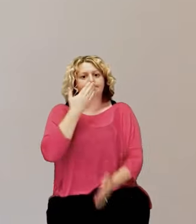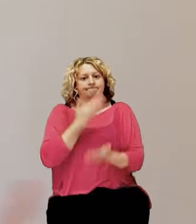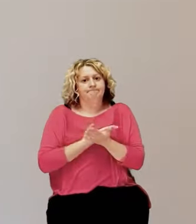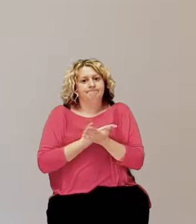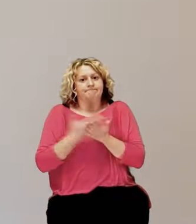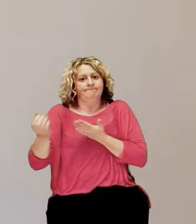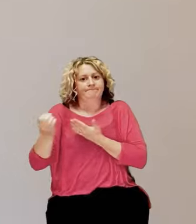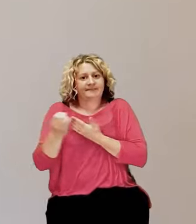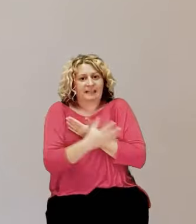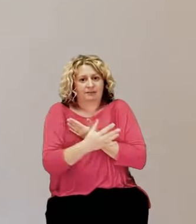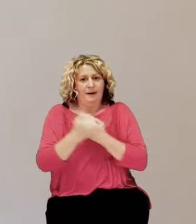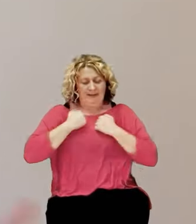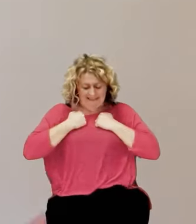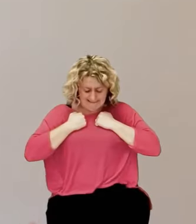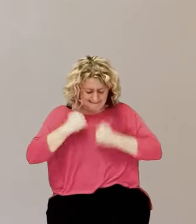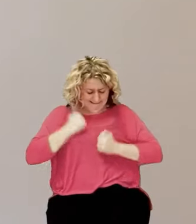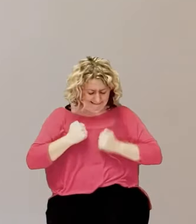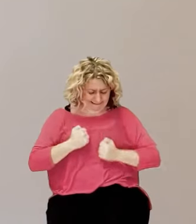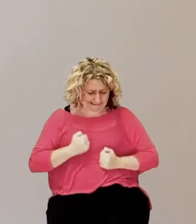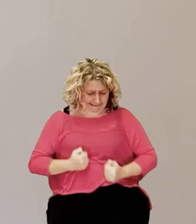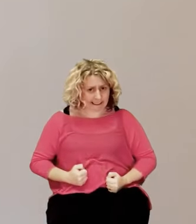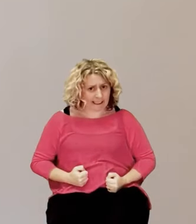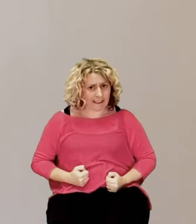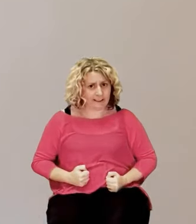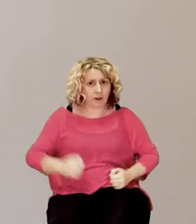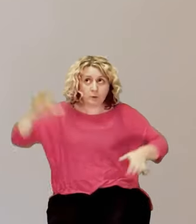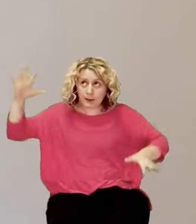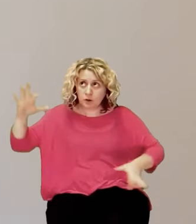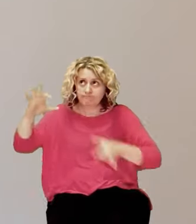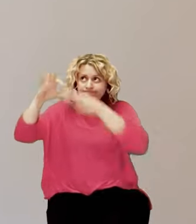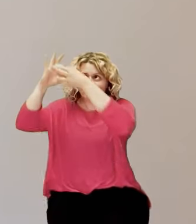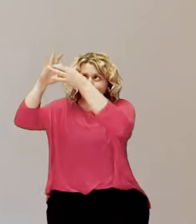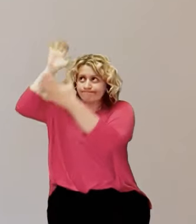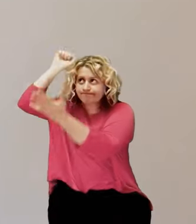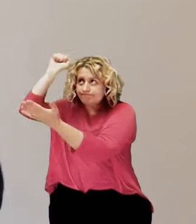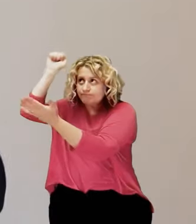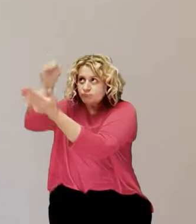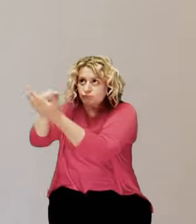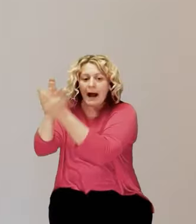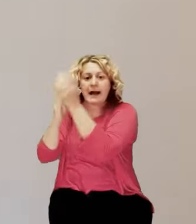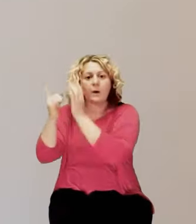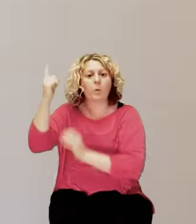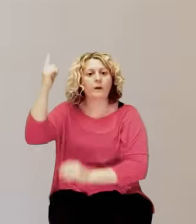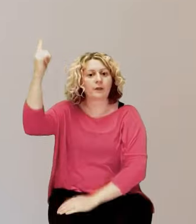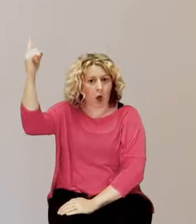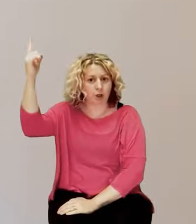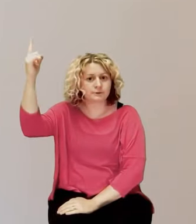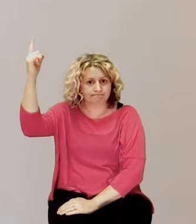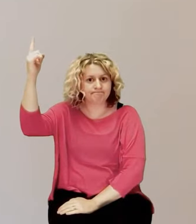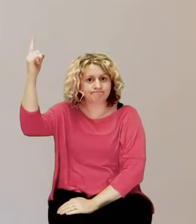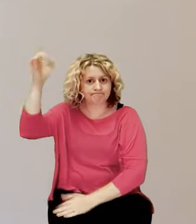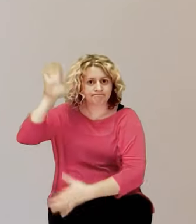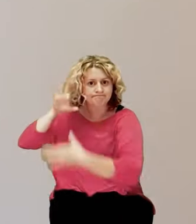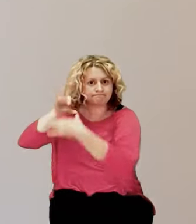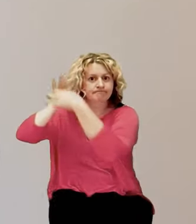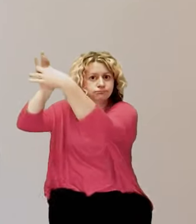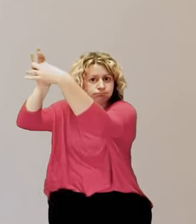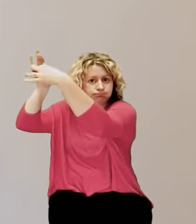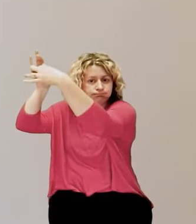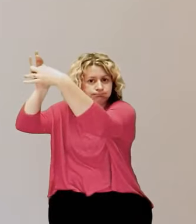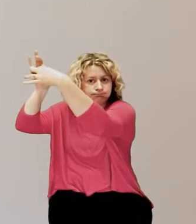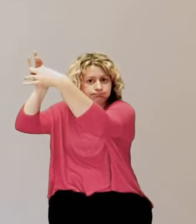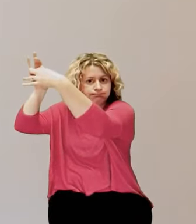He liberated me from my bondage to enmity against God. All this happens at Calvary. That is